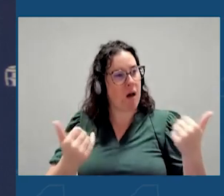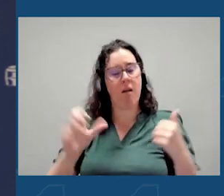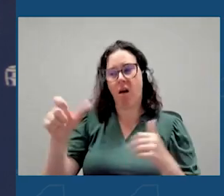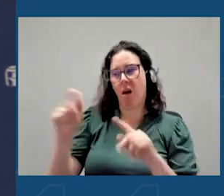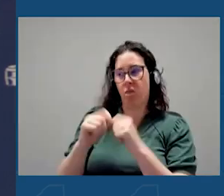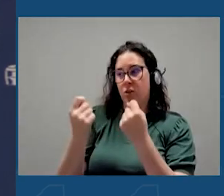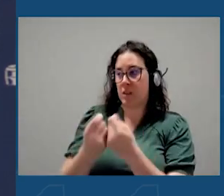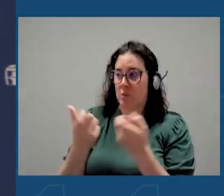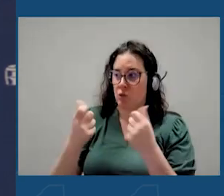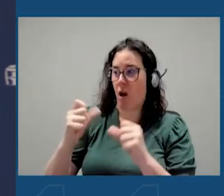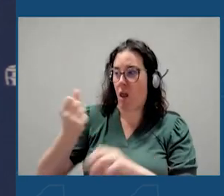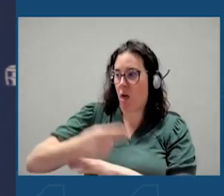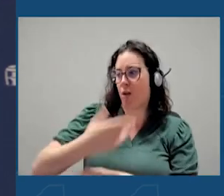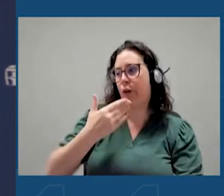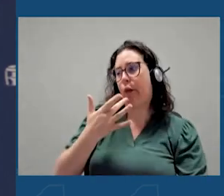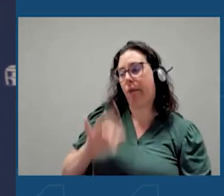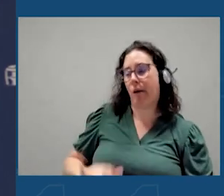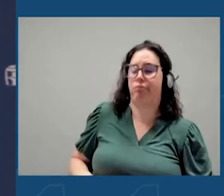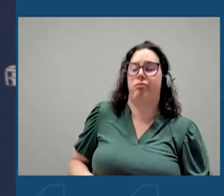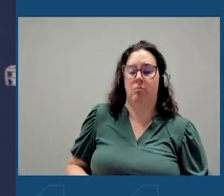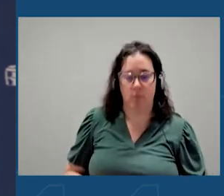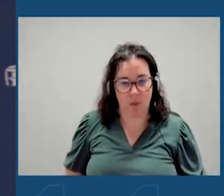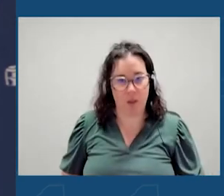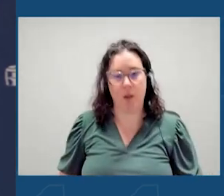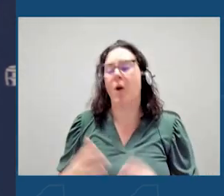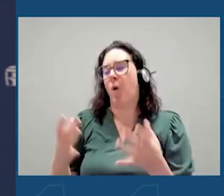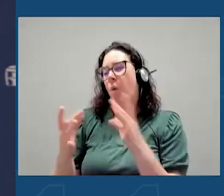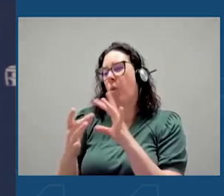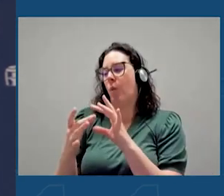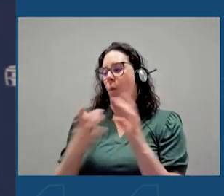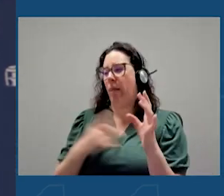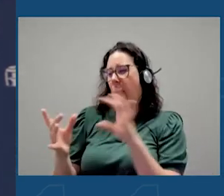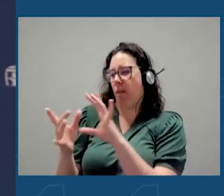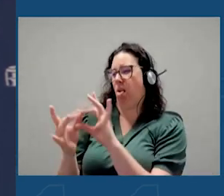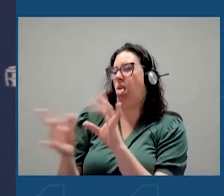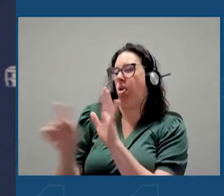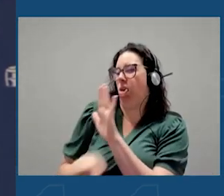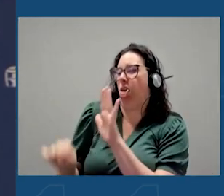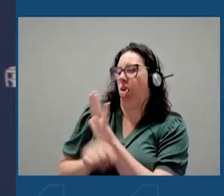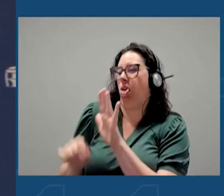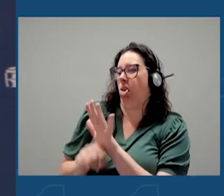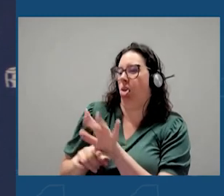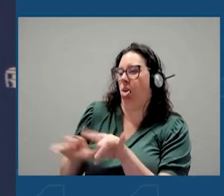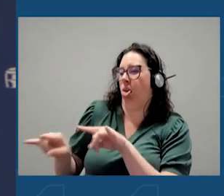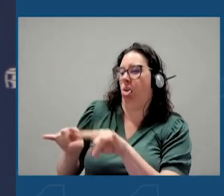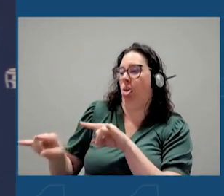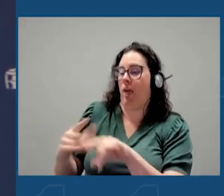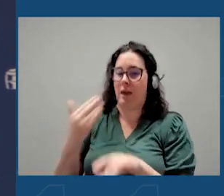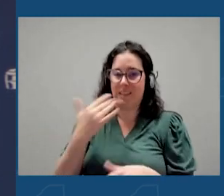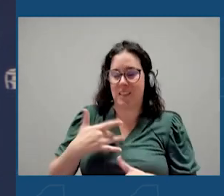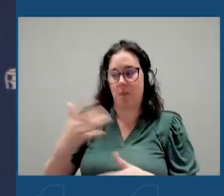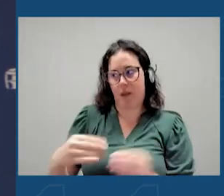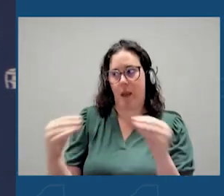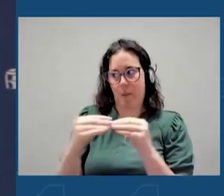to work. We like to trash talk a little bit. I'm actually dialing it back more than I normally do.